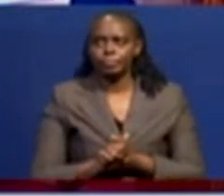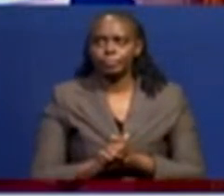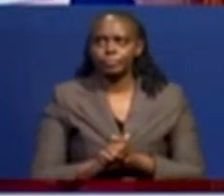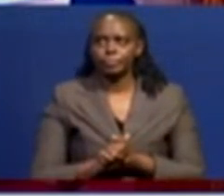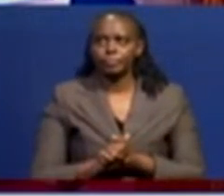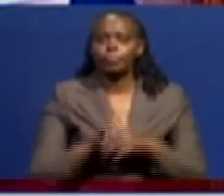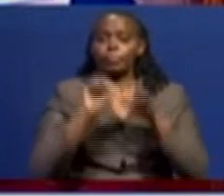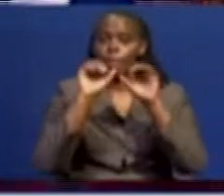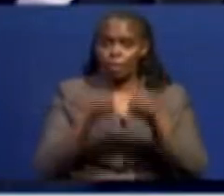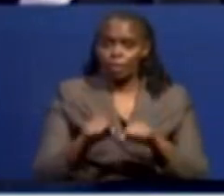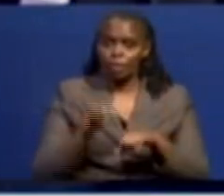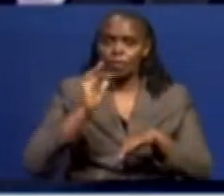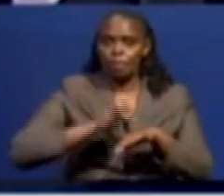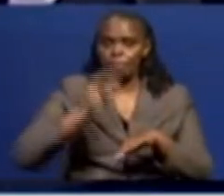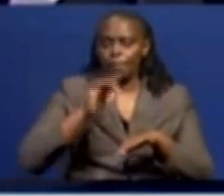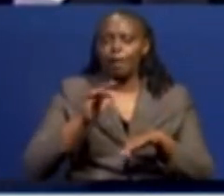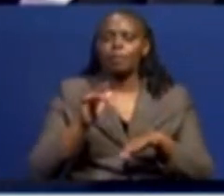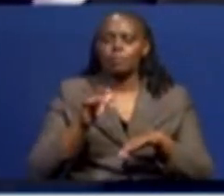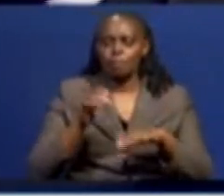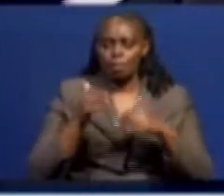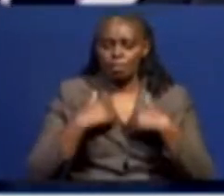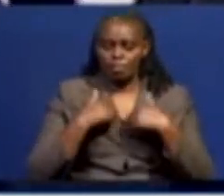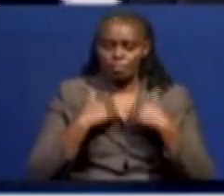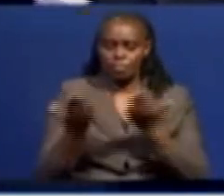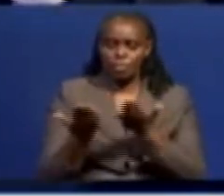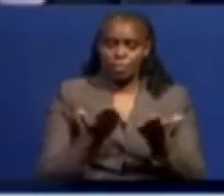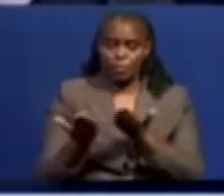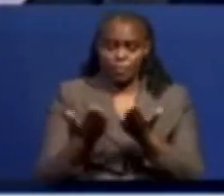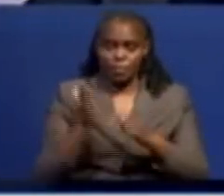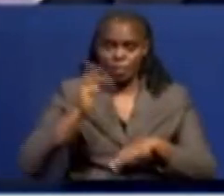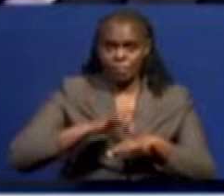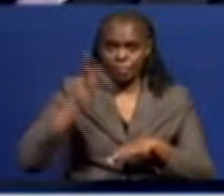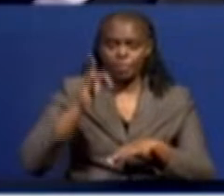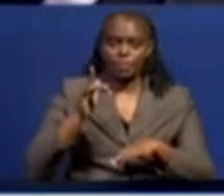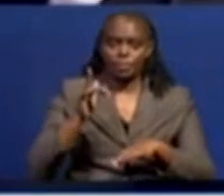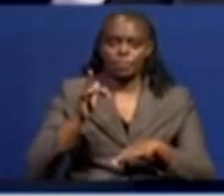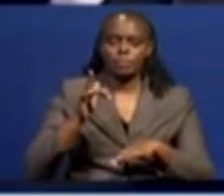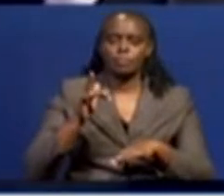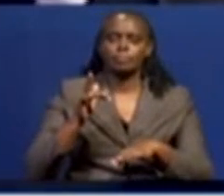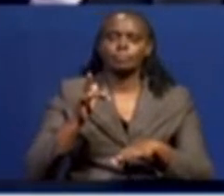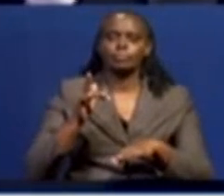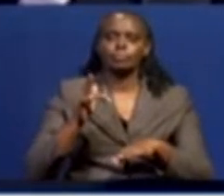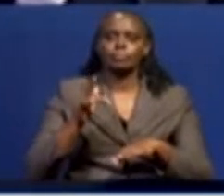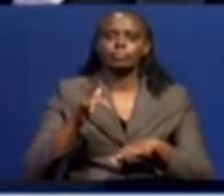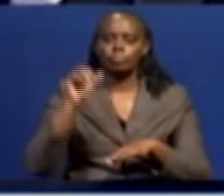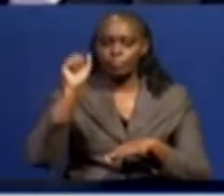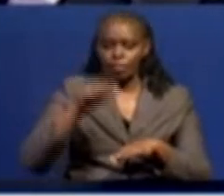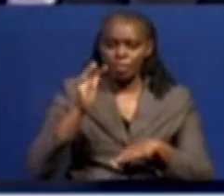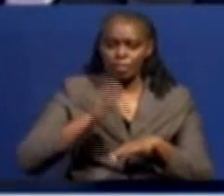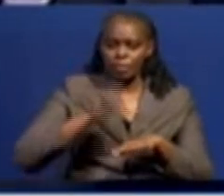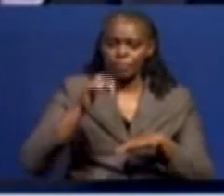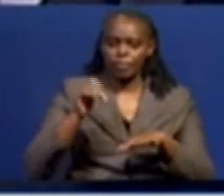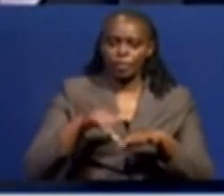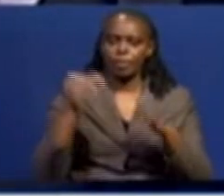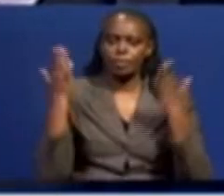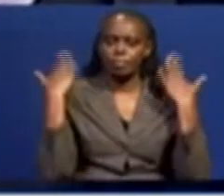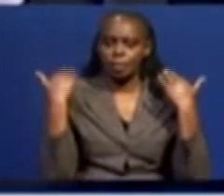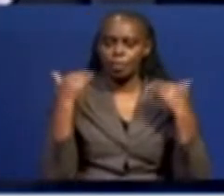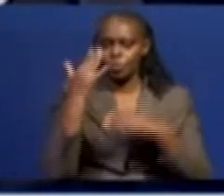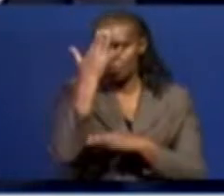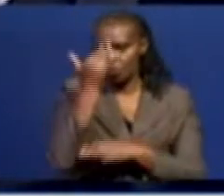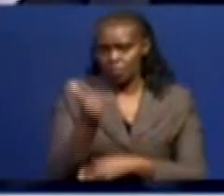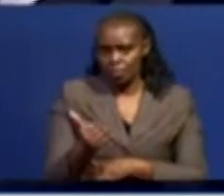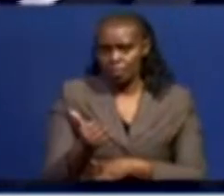County? Yes. In which way has it affected service delivery? It has affected service delivery in